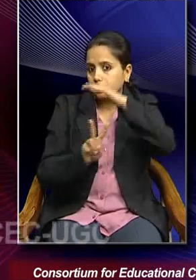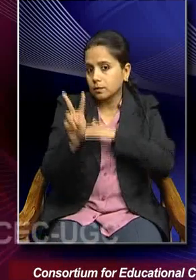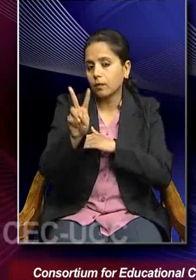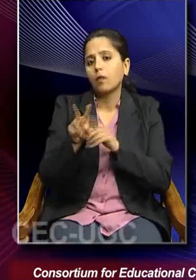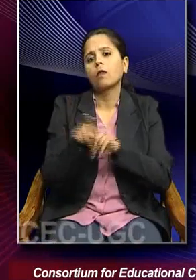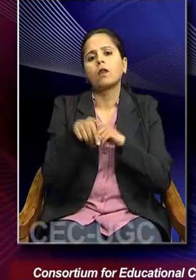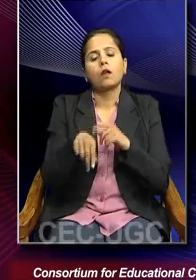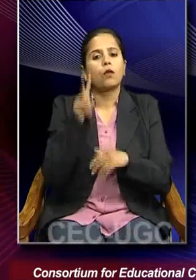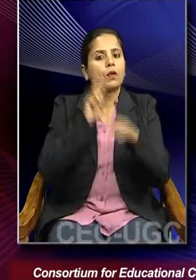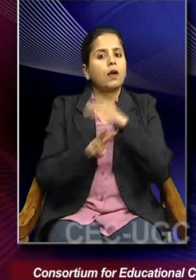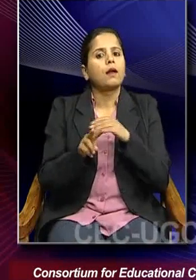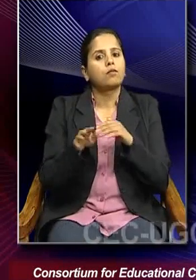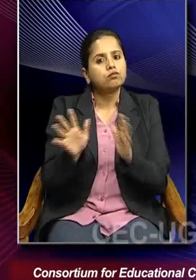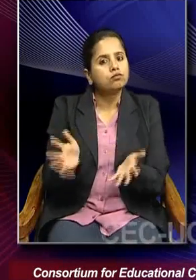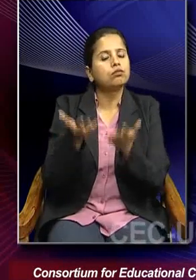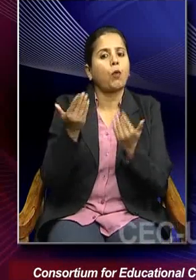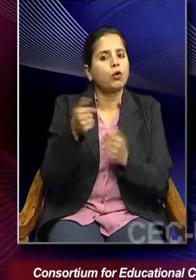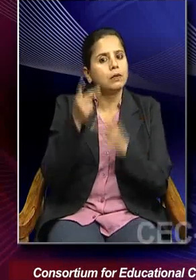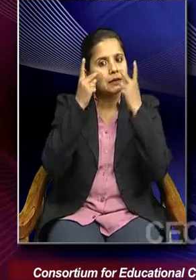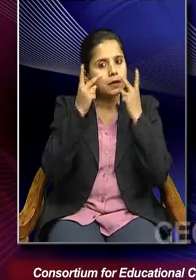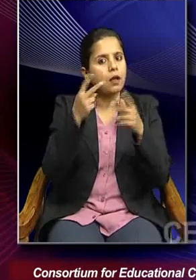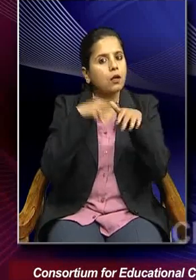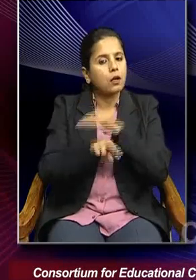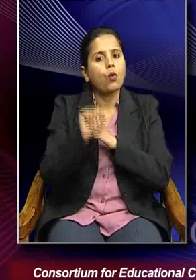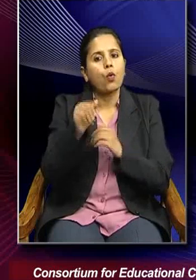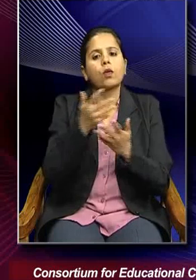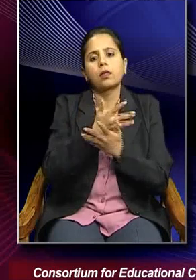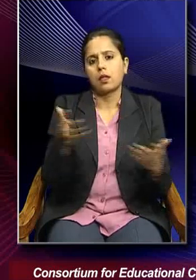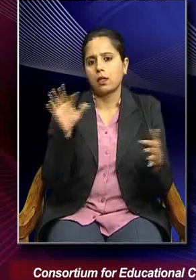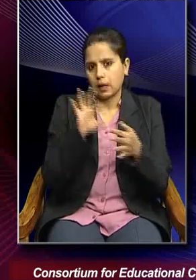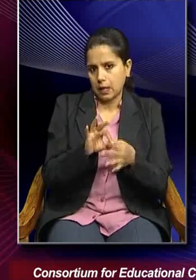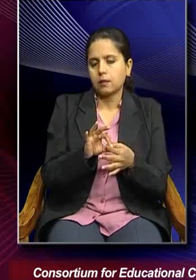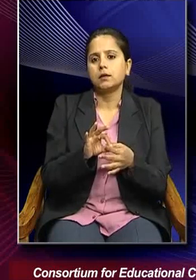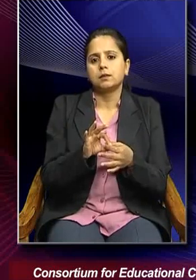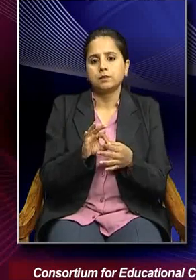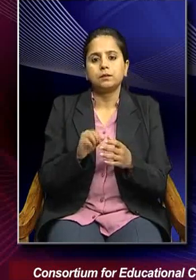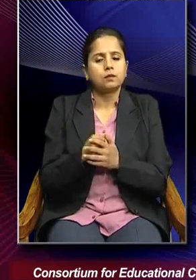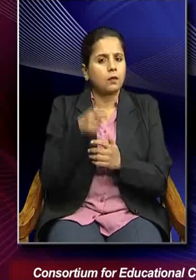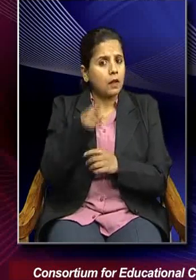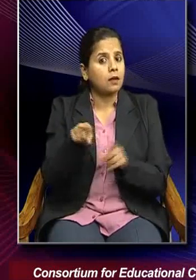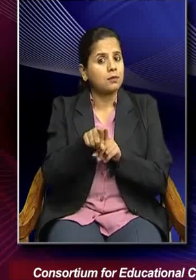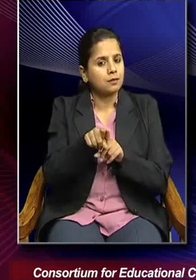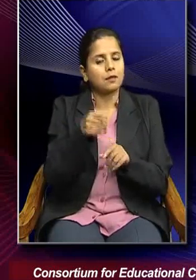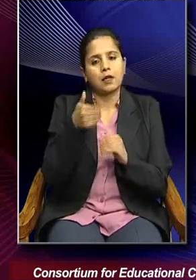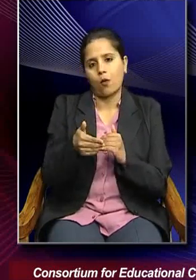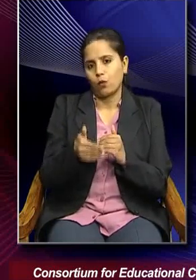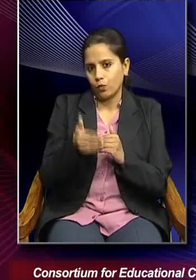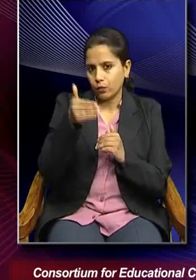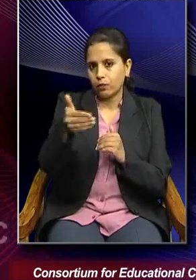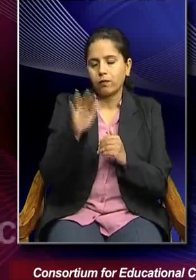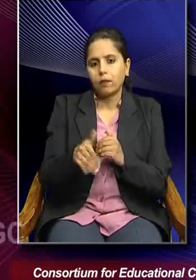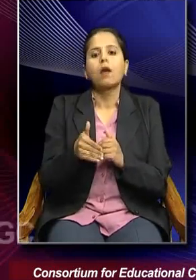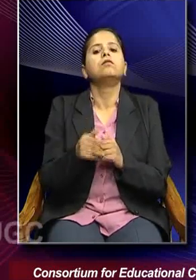which enables vision or is the instrument of vision. With that, now we are going to